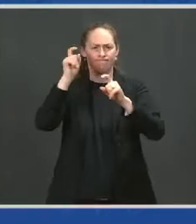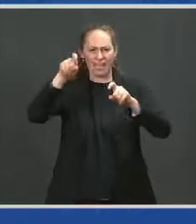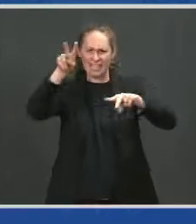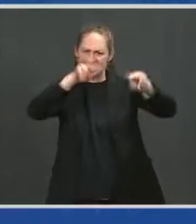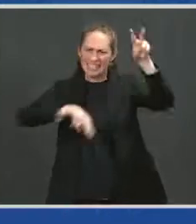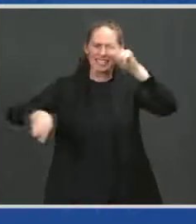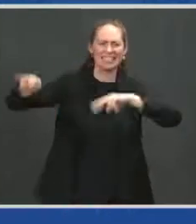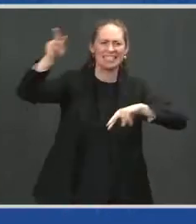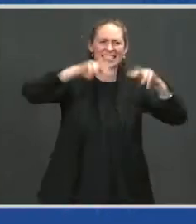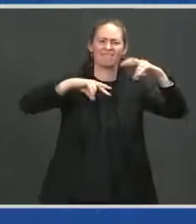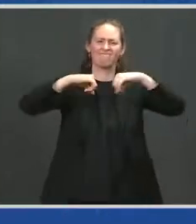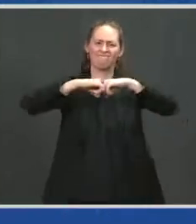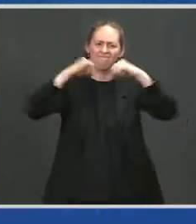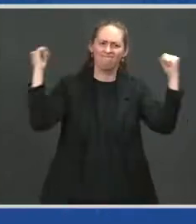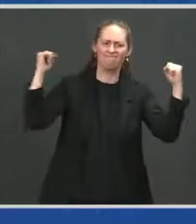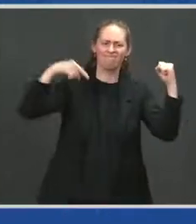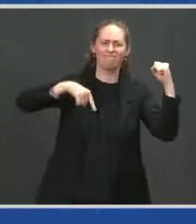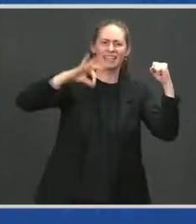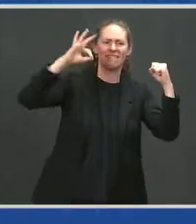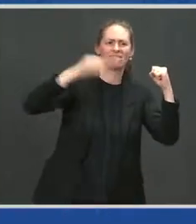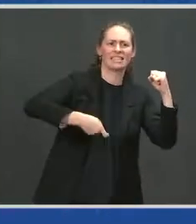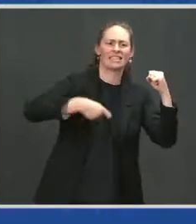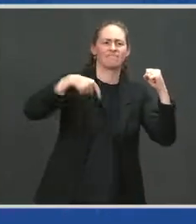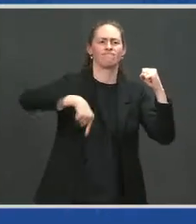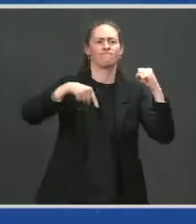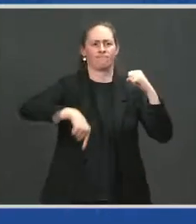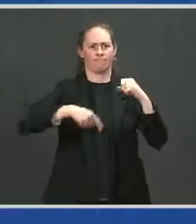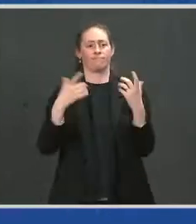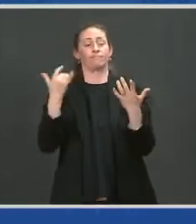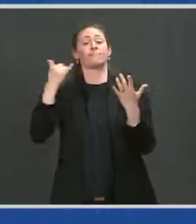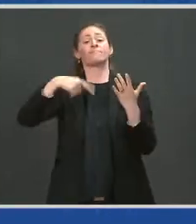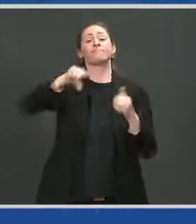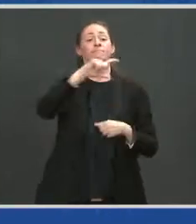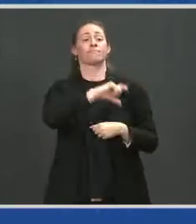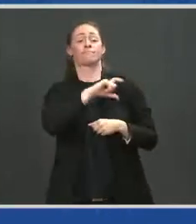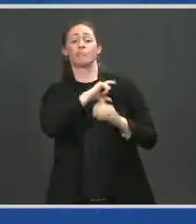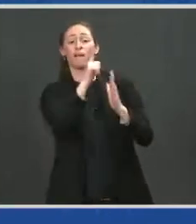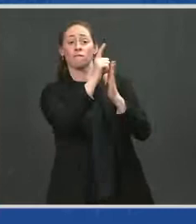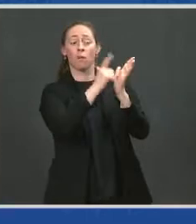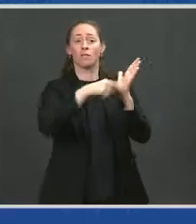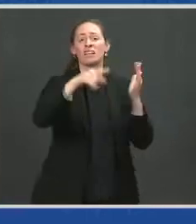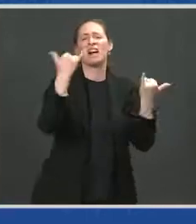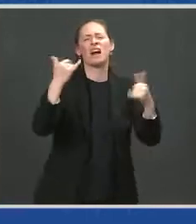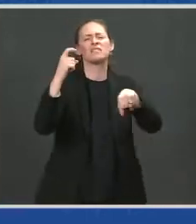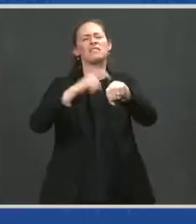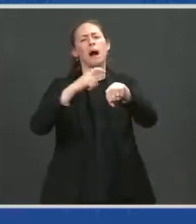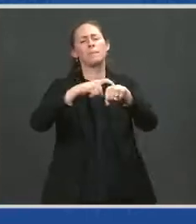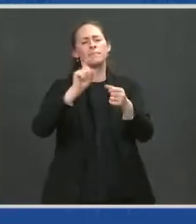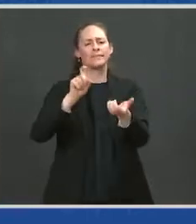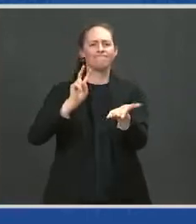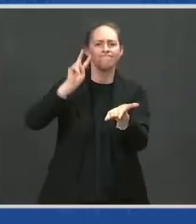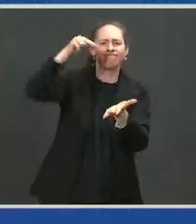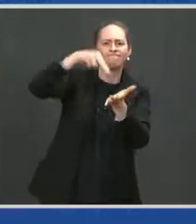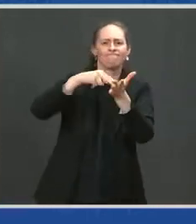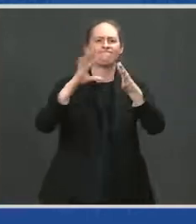government and law enforcement needs to step up, but so does the federal